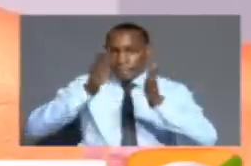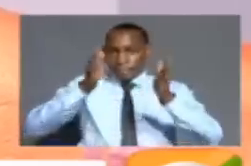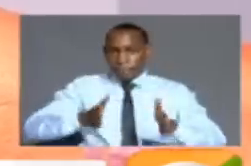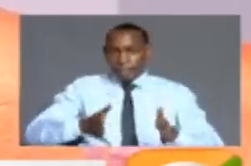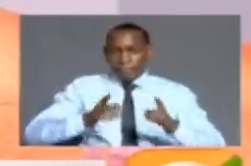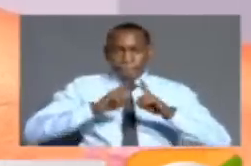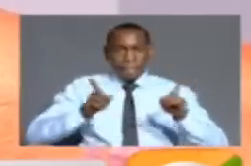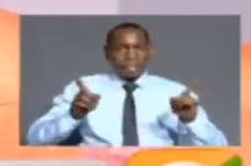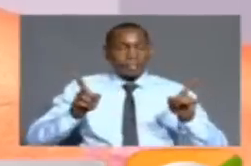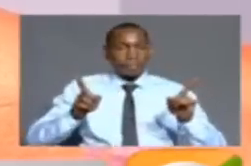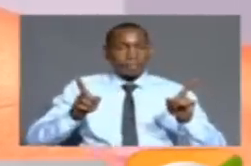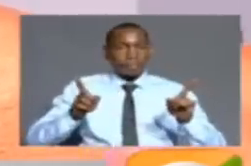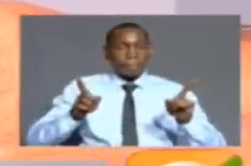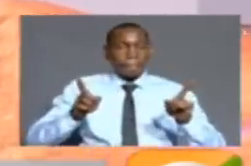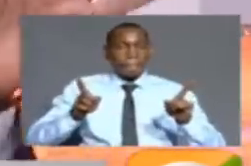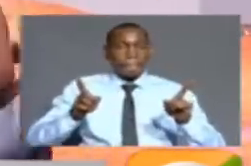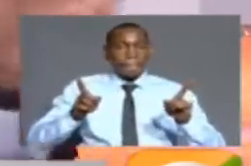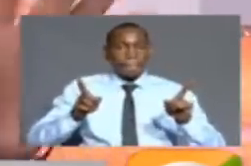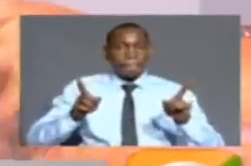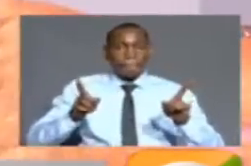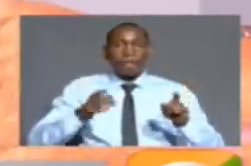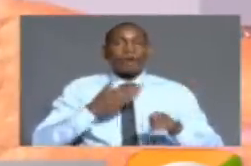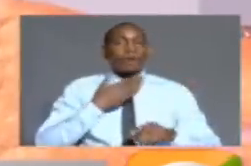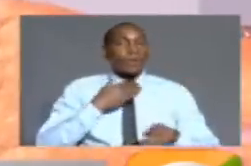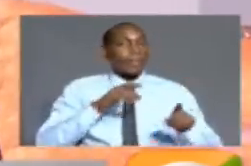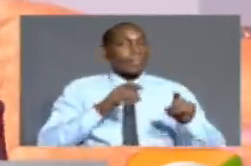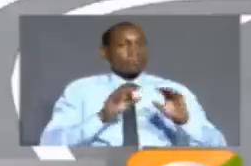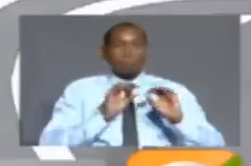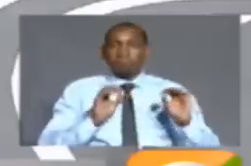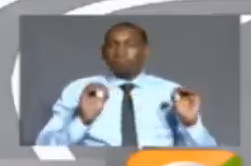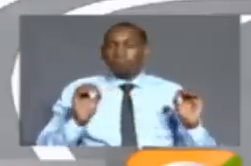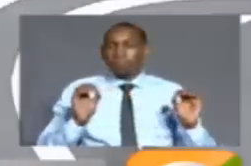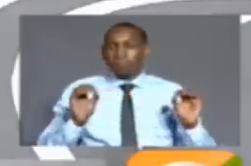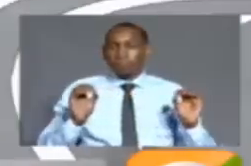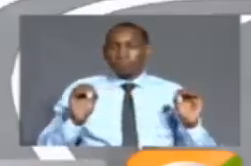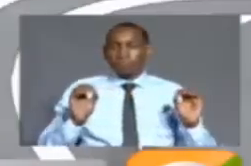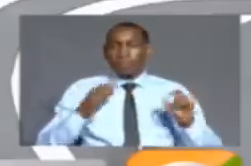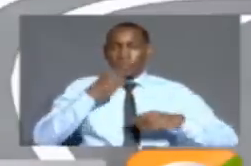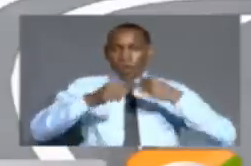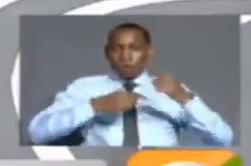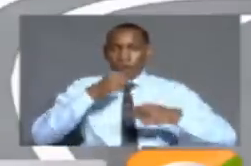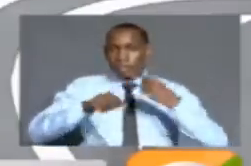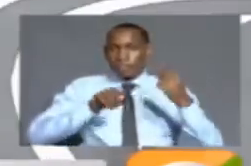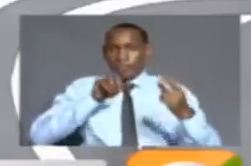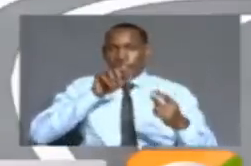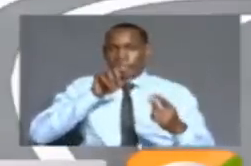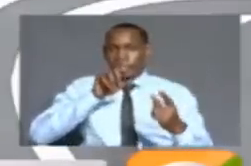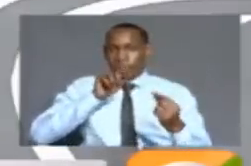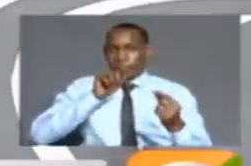Yeah. But if you, so the, I don't the think amount you want of money, that option. No, we don't want that at all. Mm. Okay. Thank you.